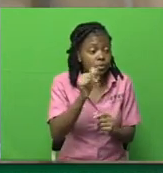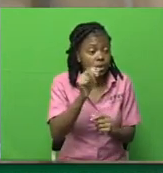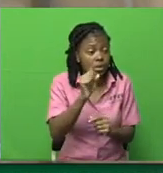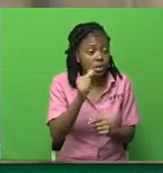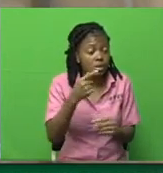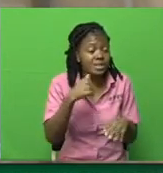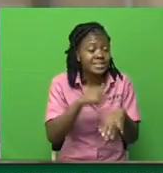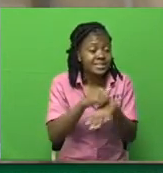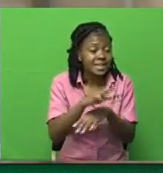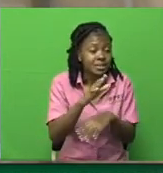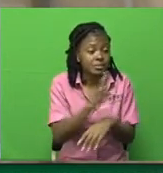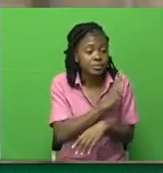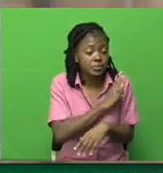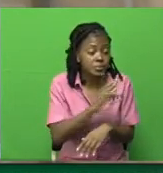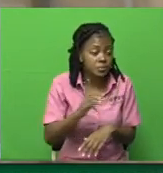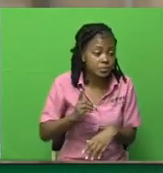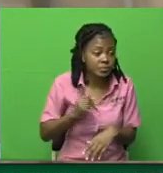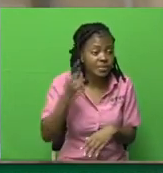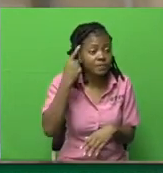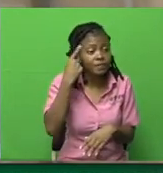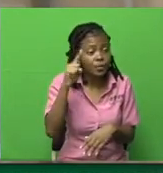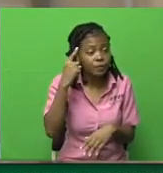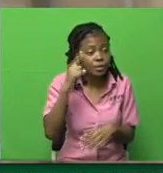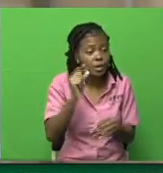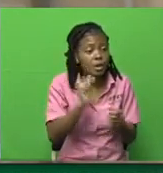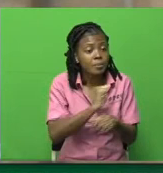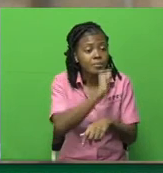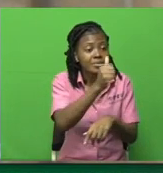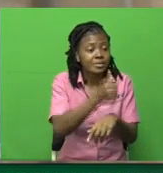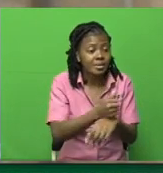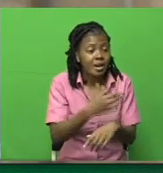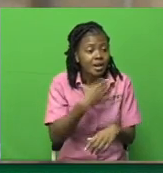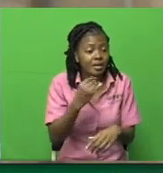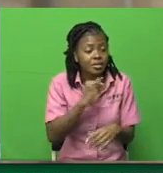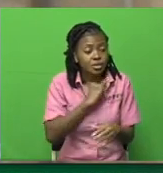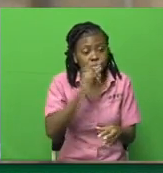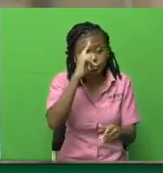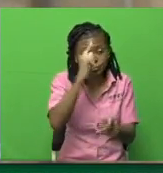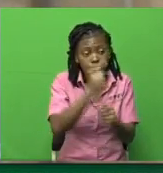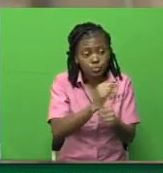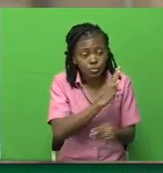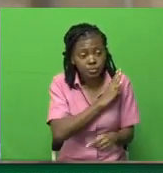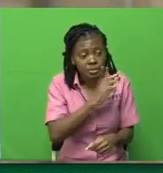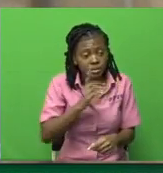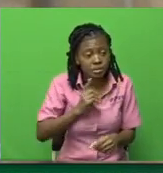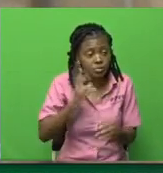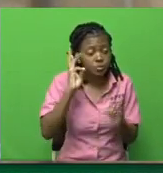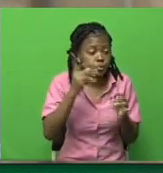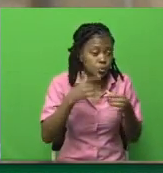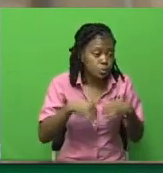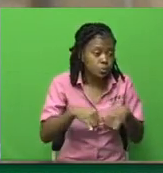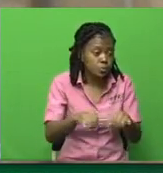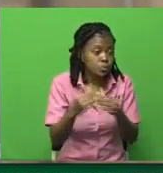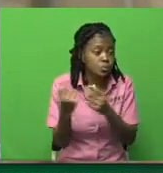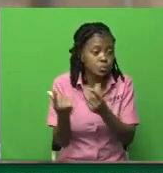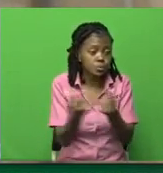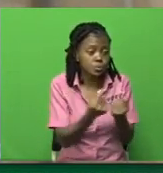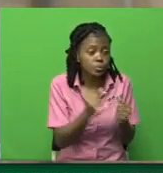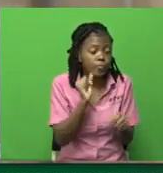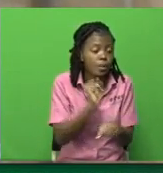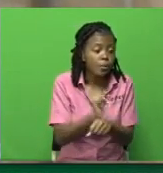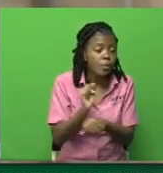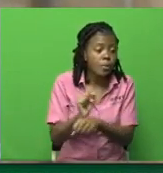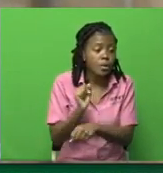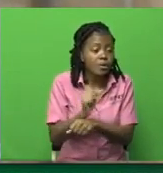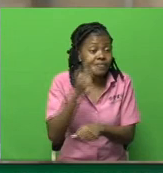for implementation and I trust that the board will continue to do its work to implement the